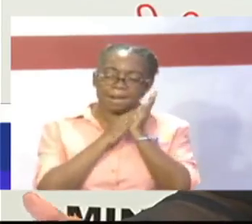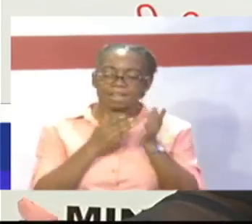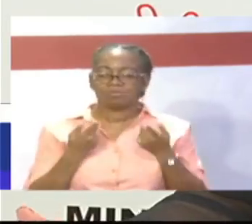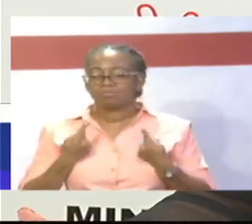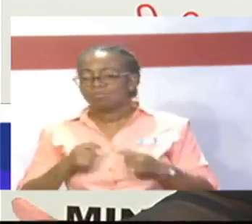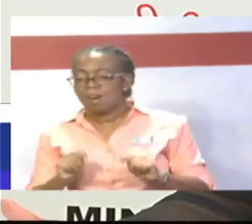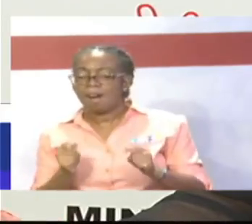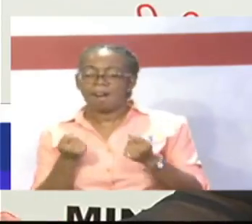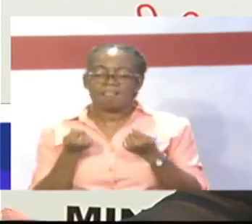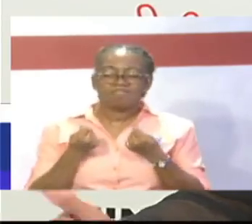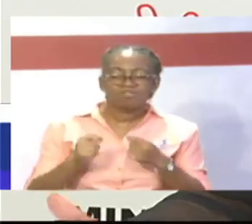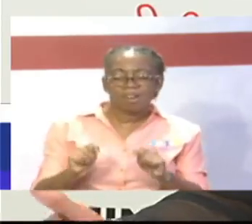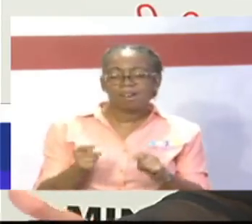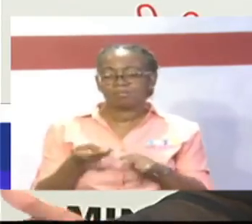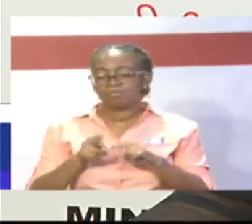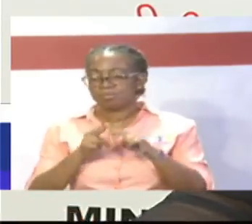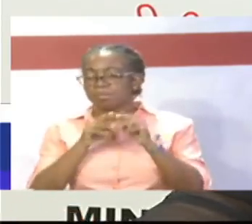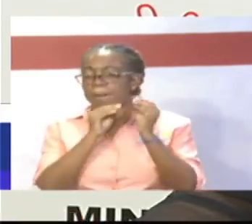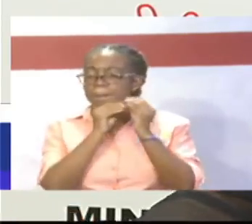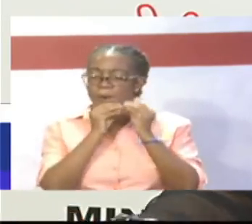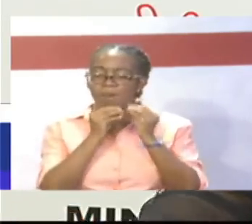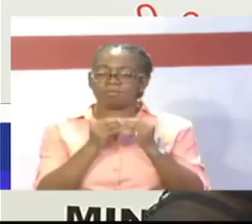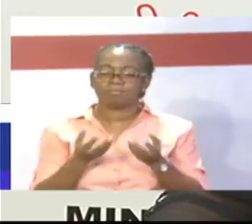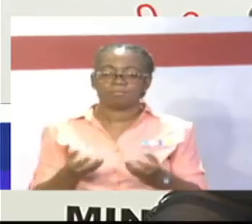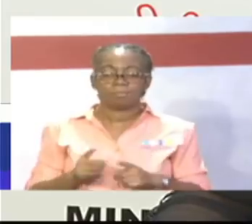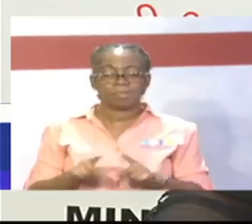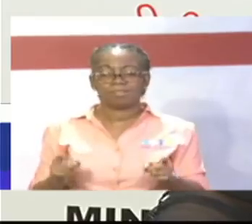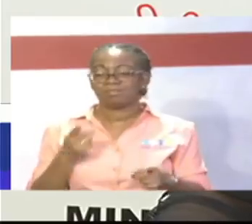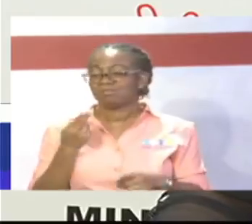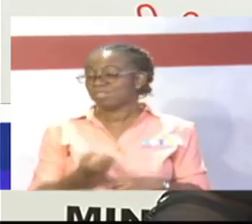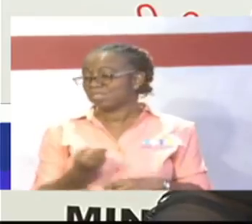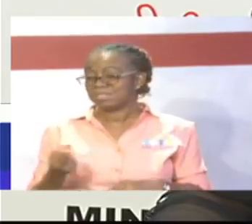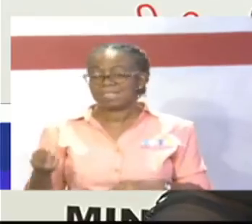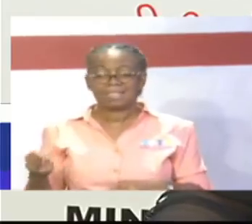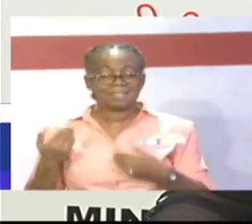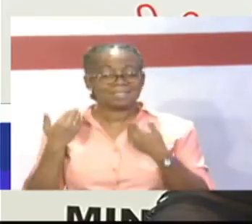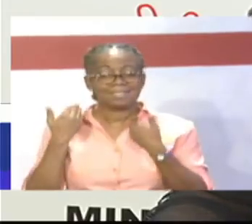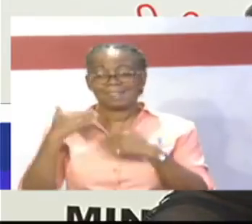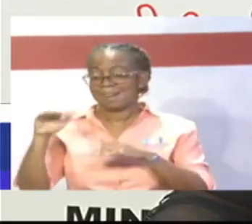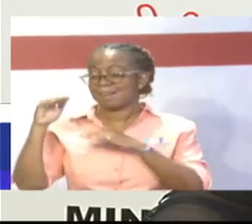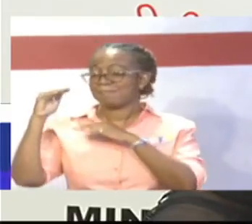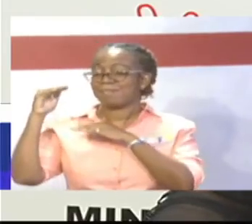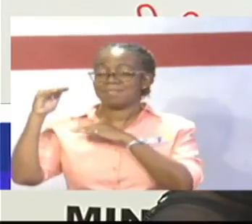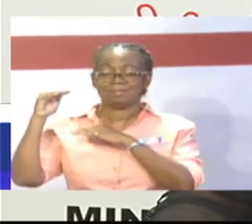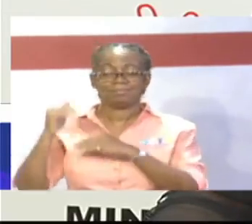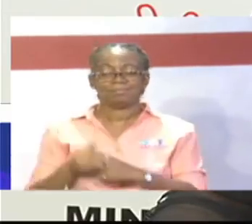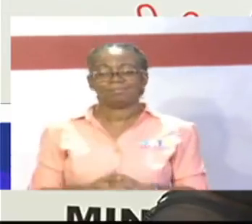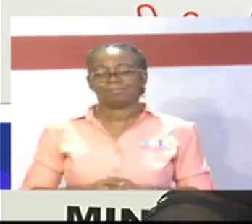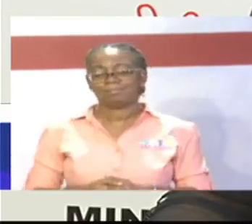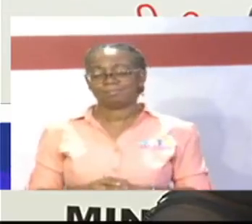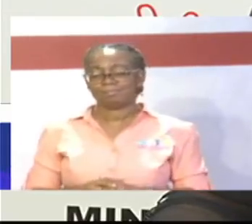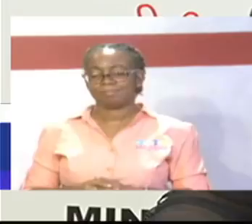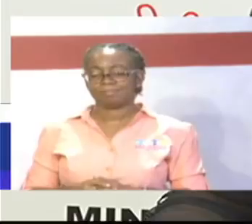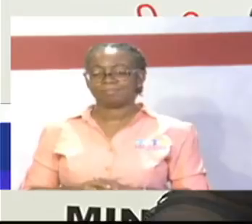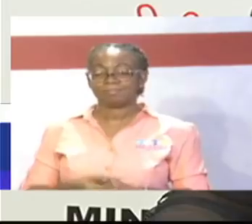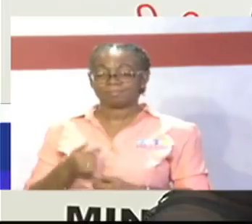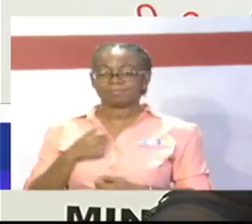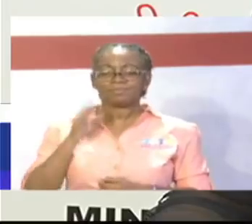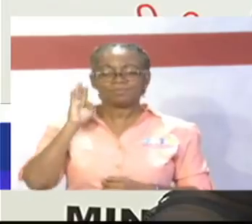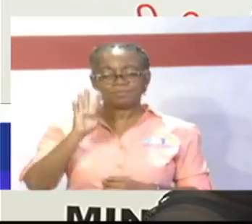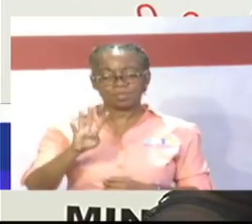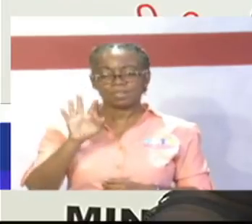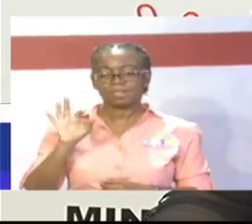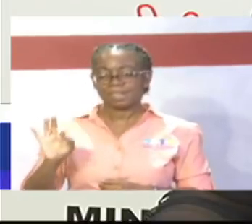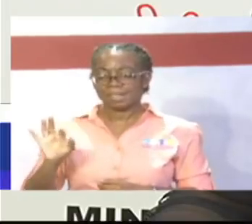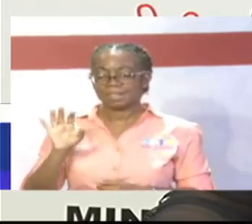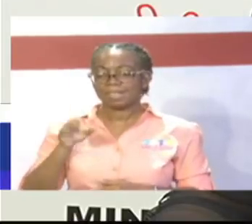to increase the number of beds. However, these resources are limited, as we've been saying all along. There are 48